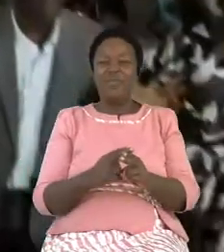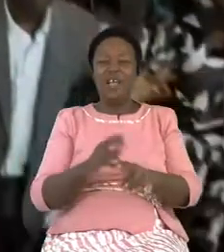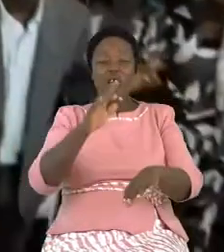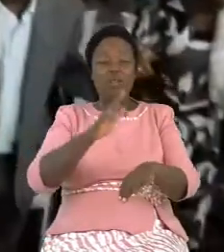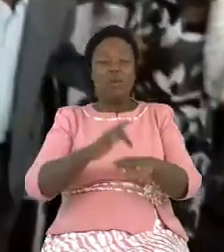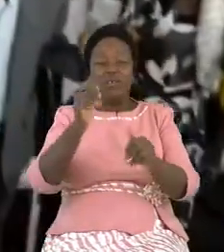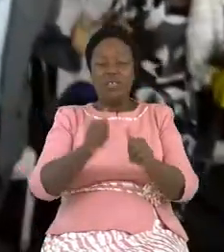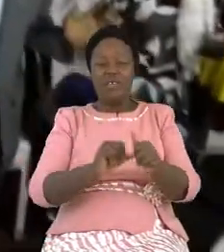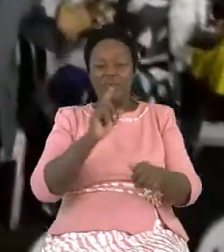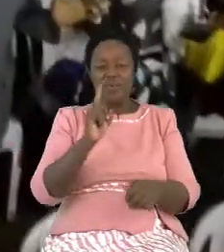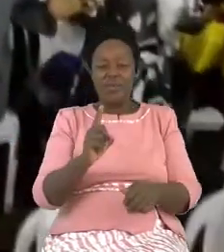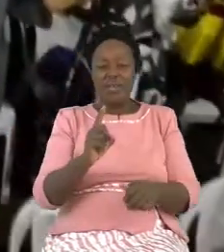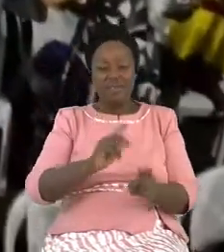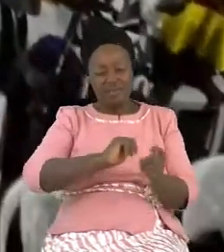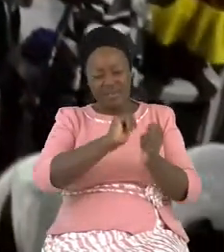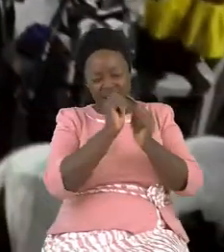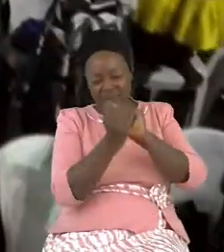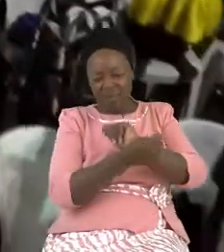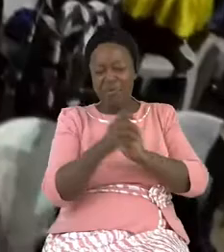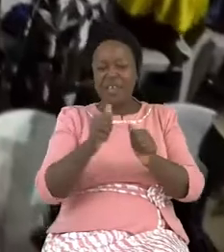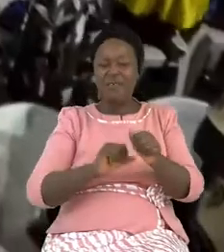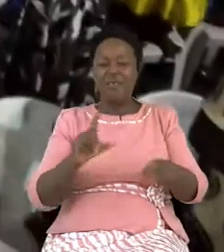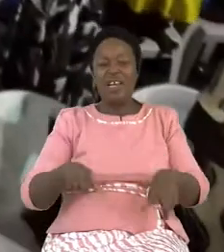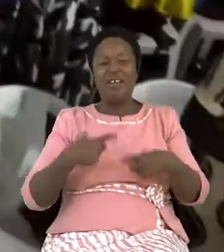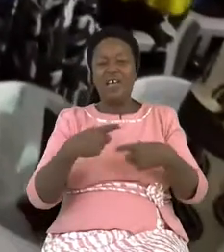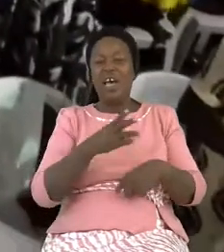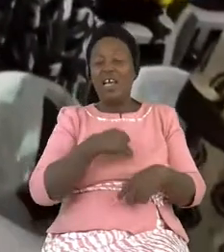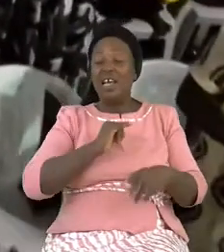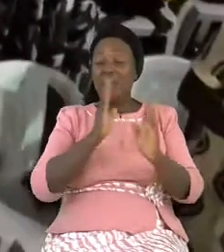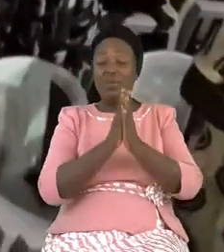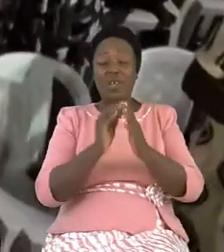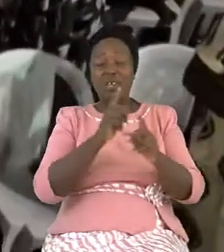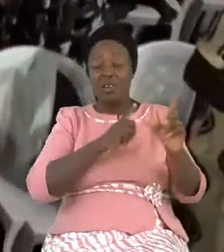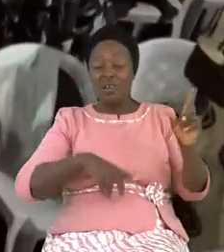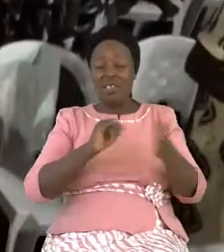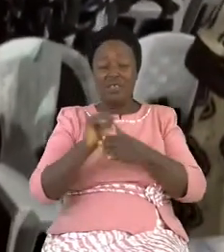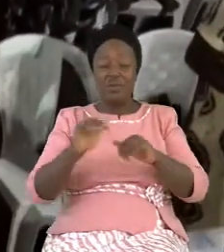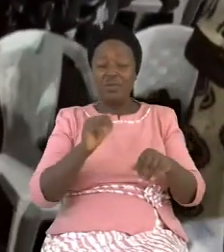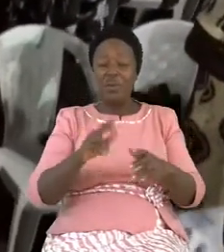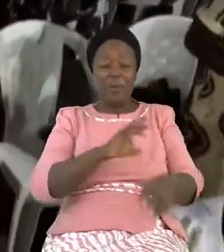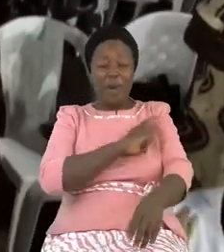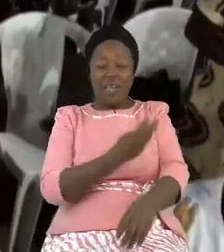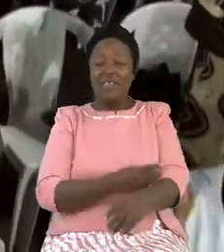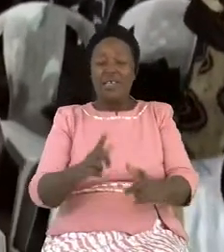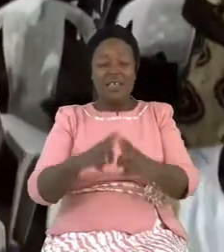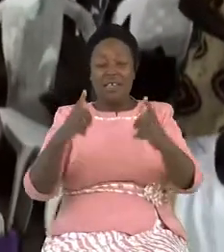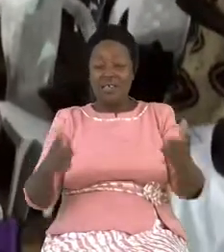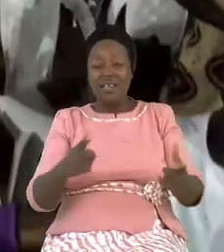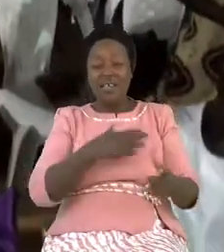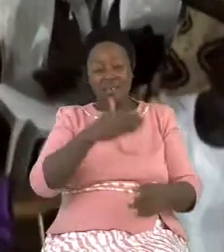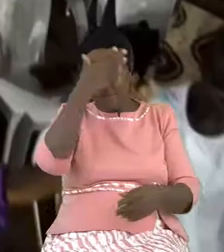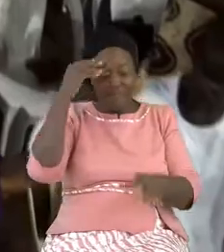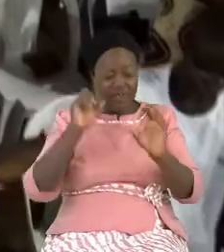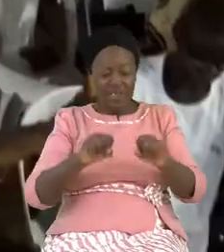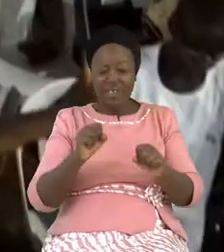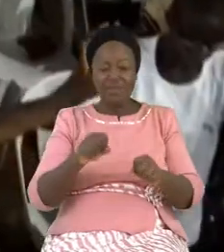everyone. Transform every life. And I pray, Lord, you'll do mighty, great, unforgettable things in